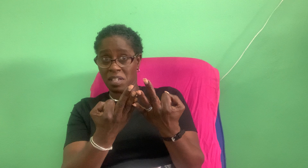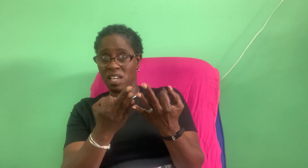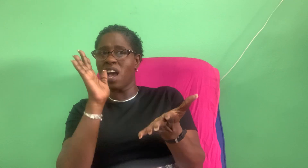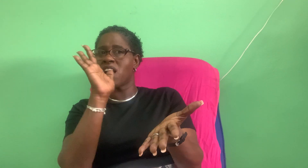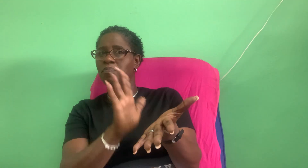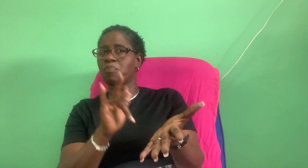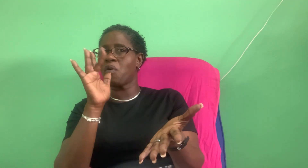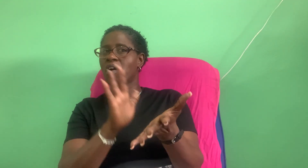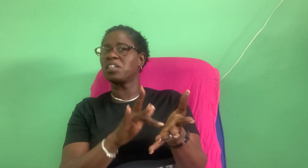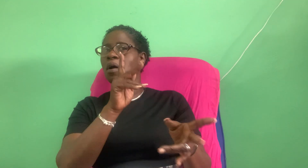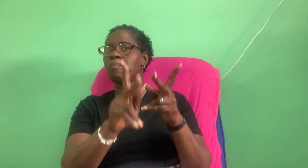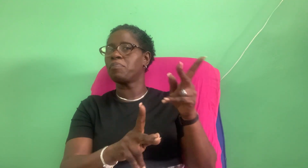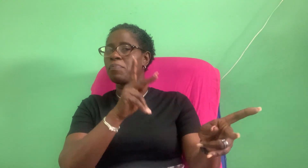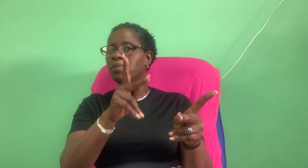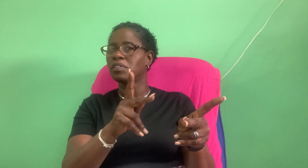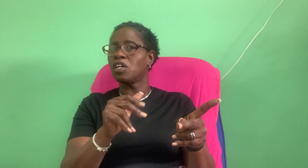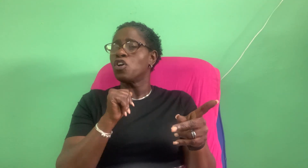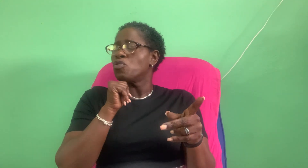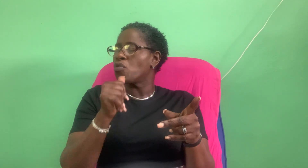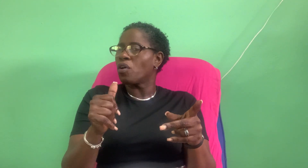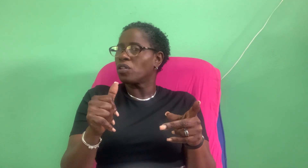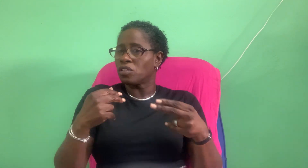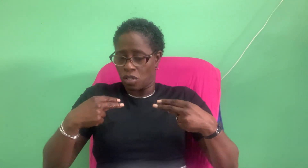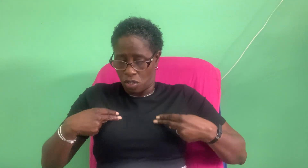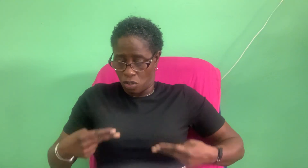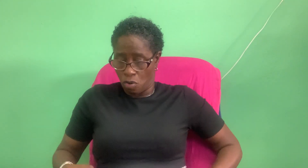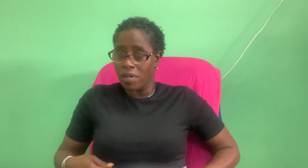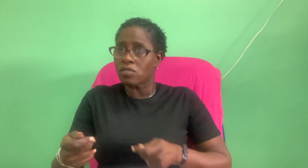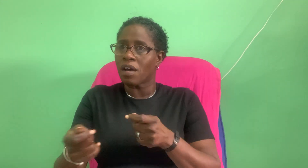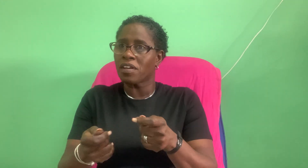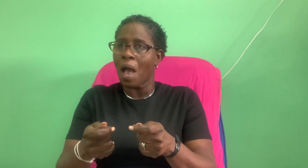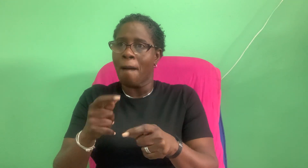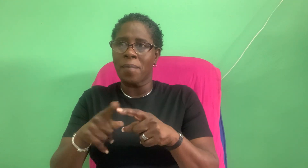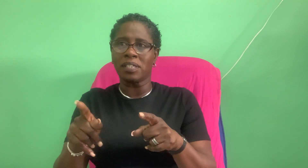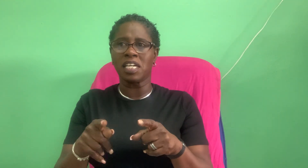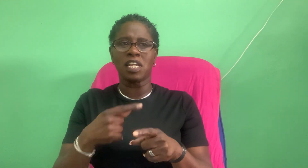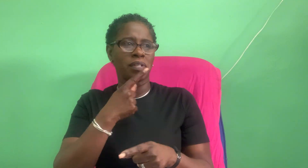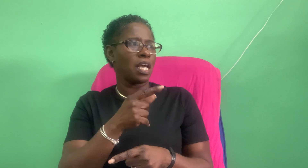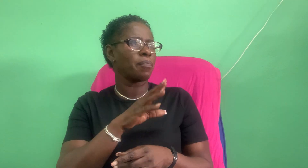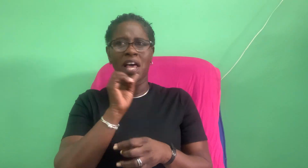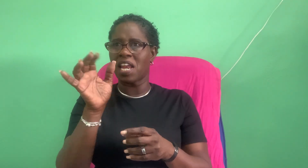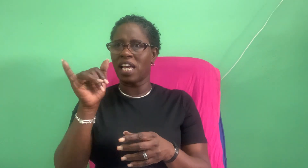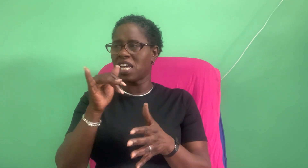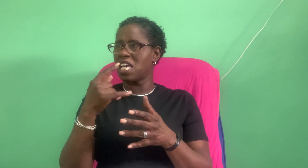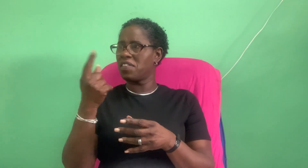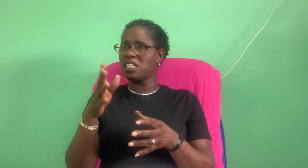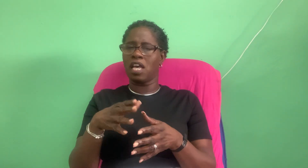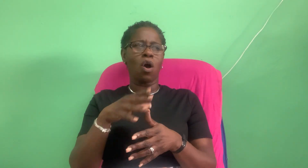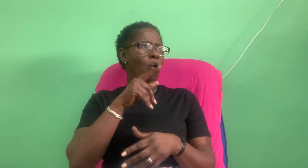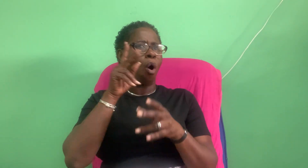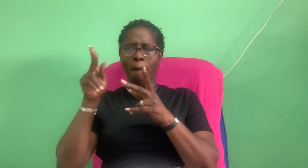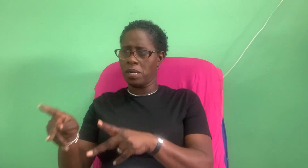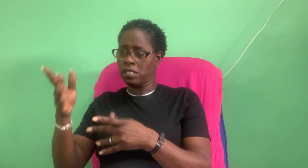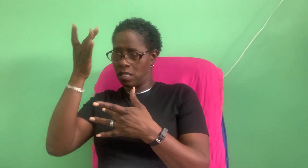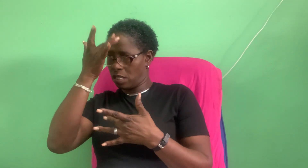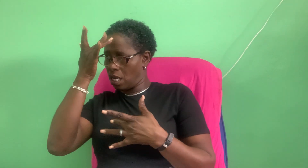not through human trafficking, but definitely through like benefits, their social security benefits, or